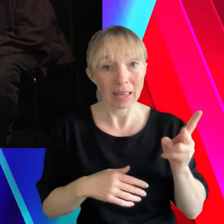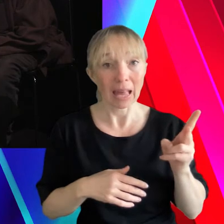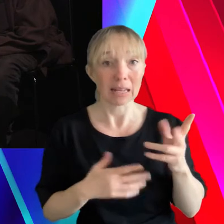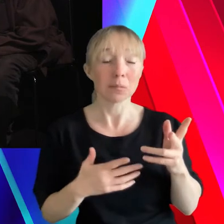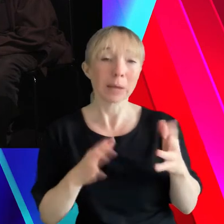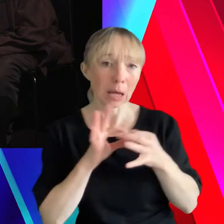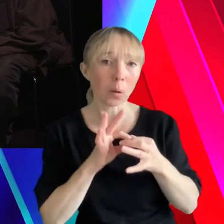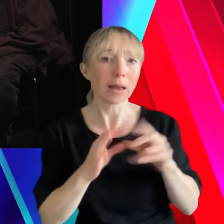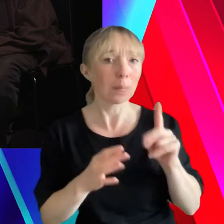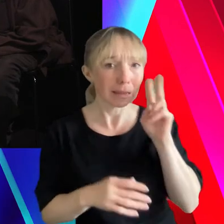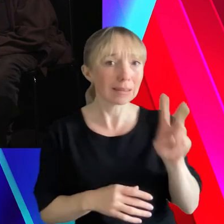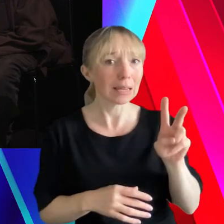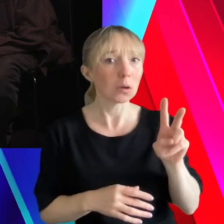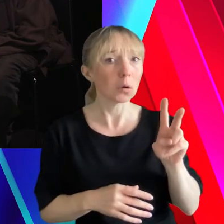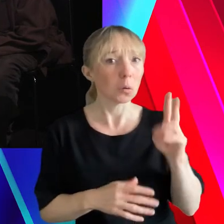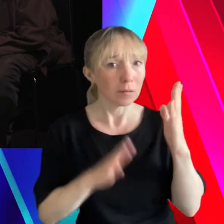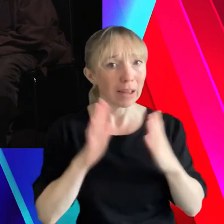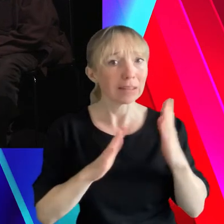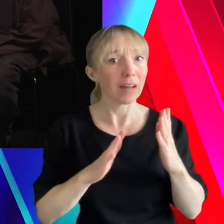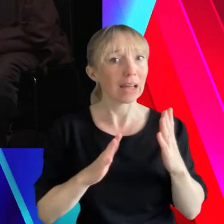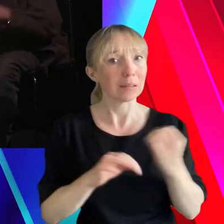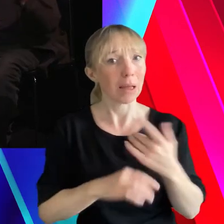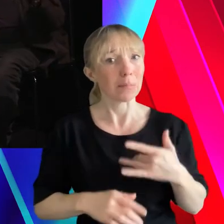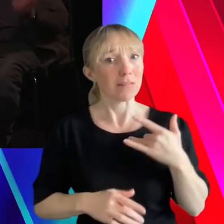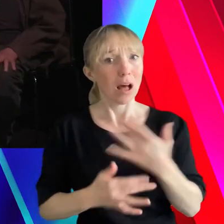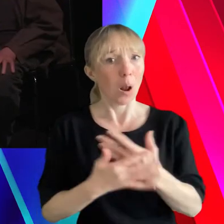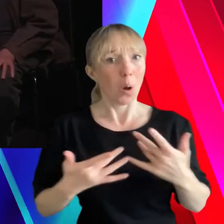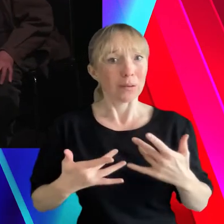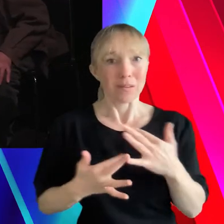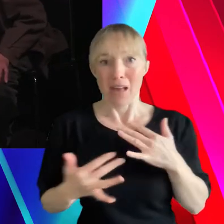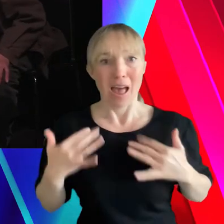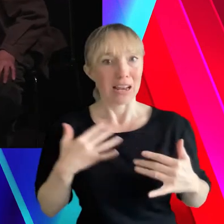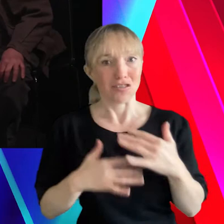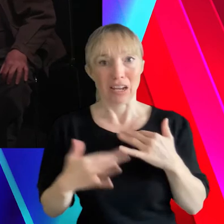make me feel a lot of energy. So